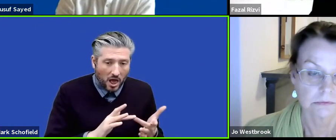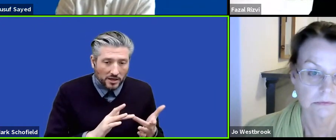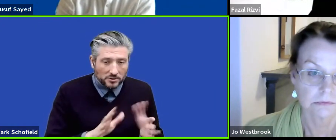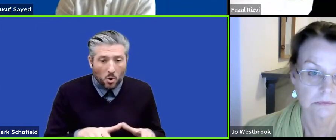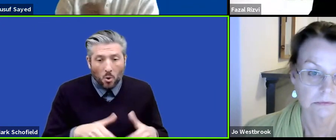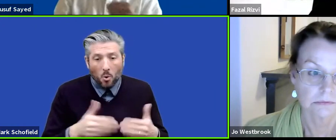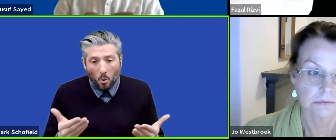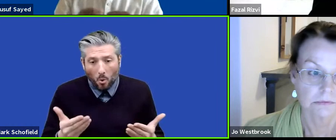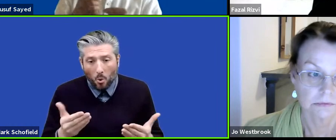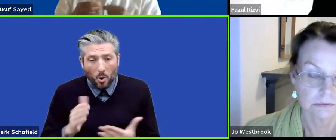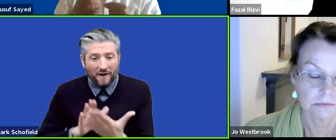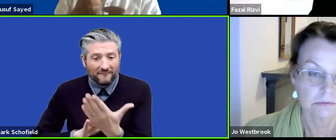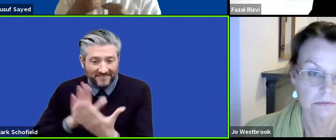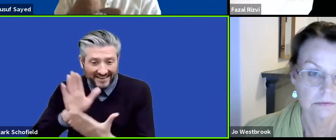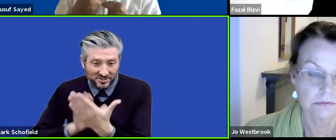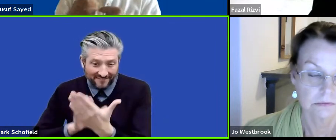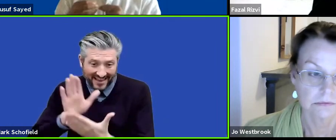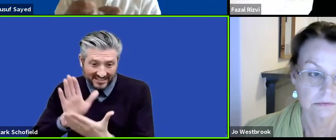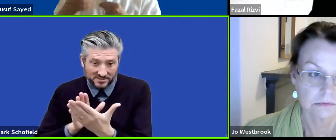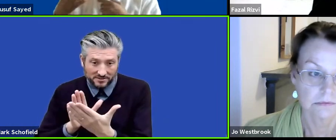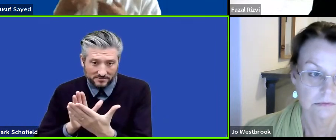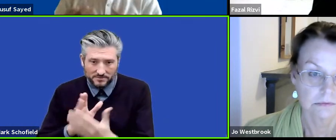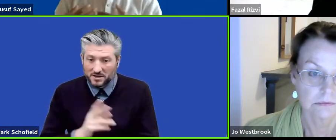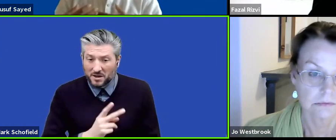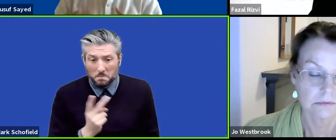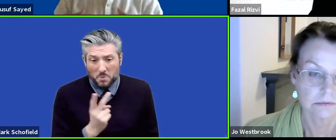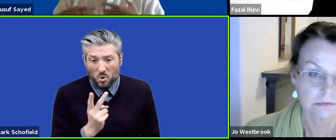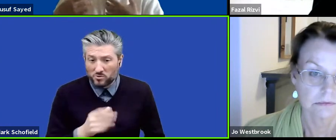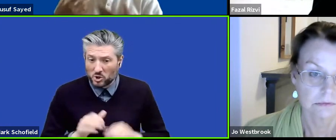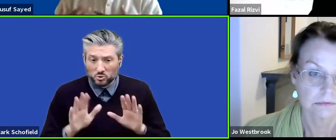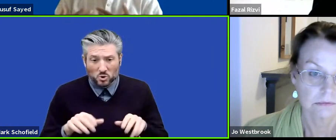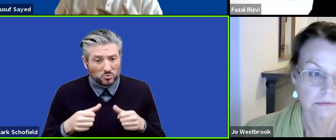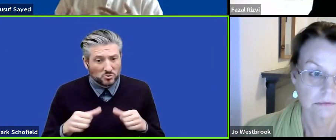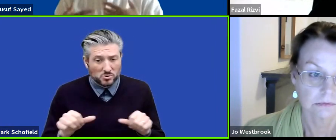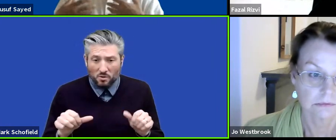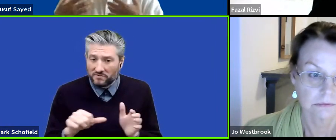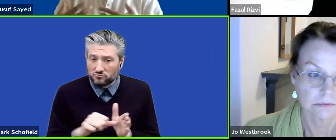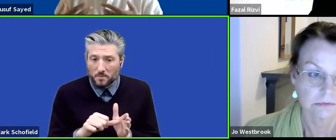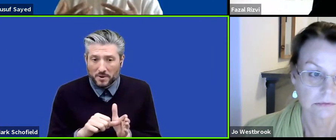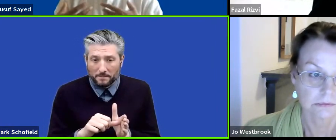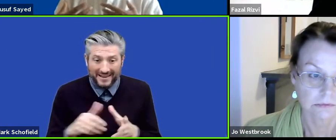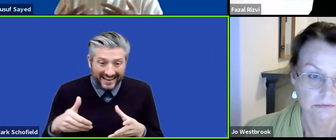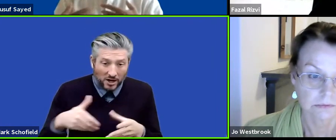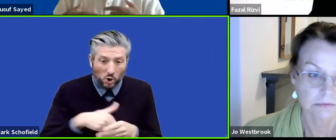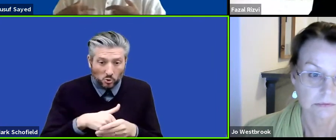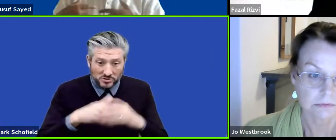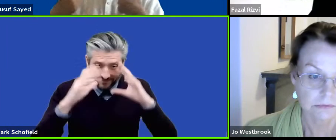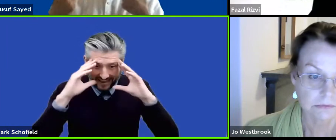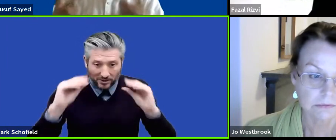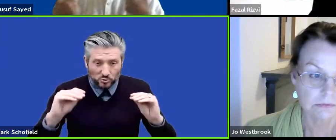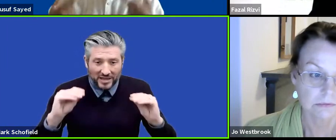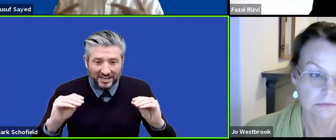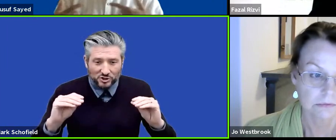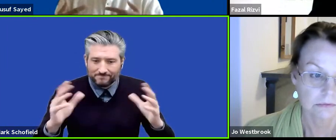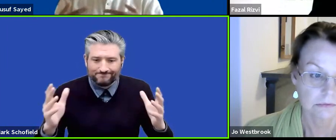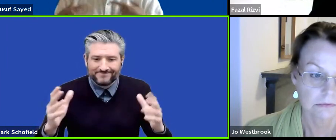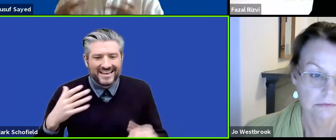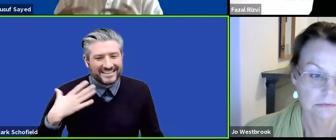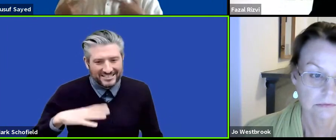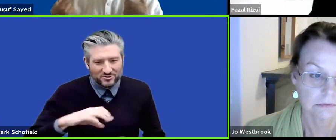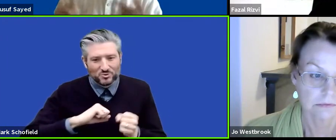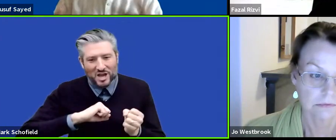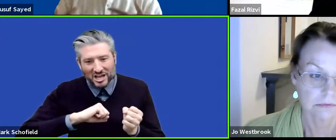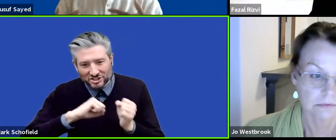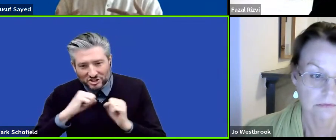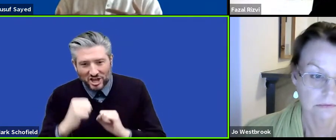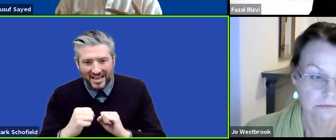inclusive education. It's about how you change the institutions and its policies and its practice. It's about changing the ways